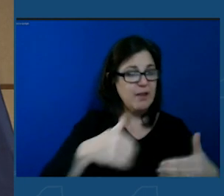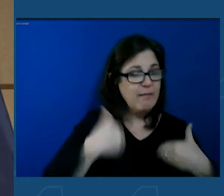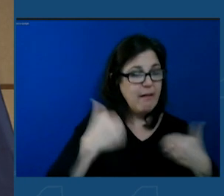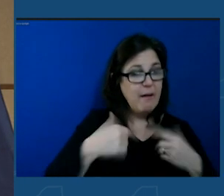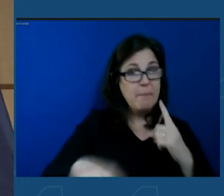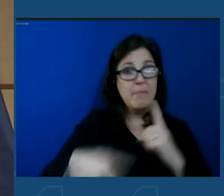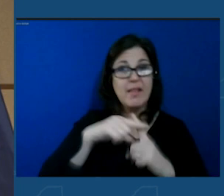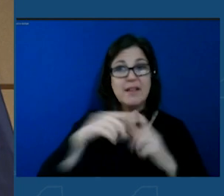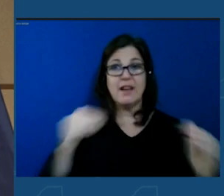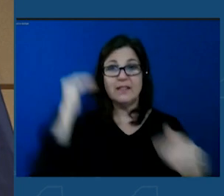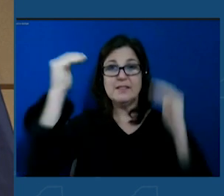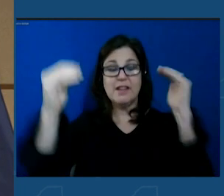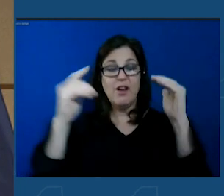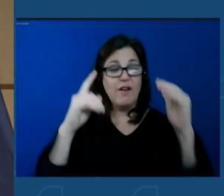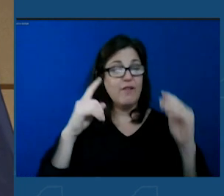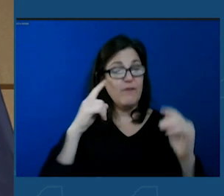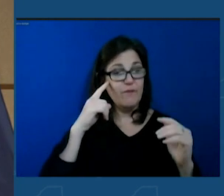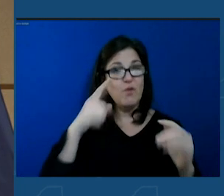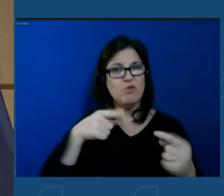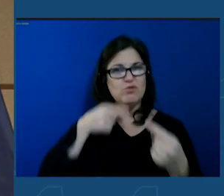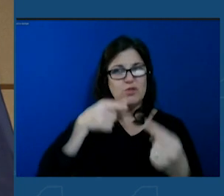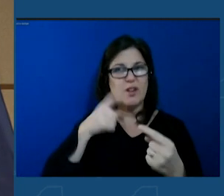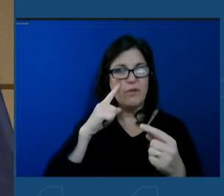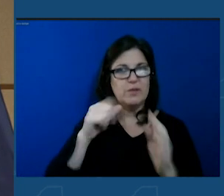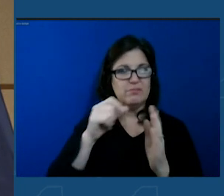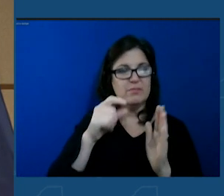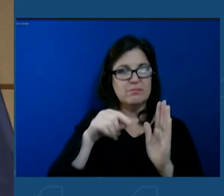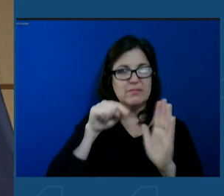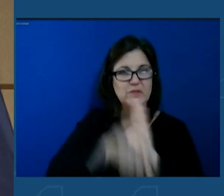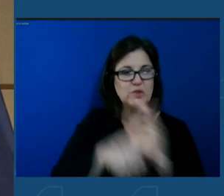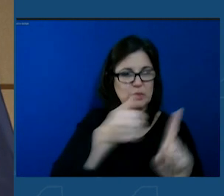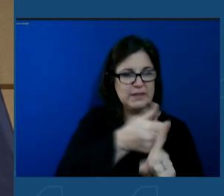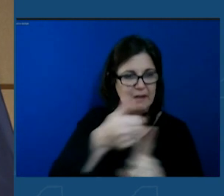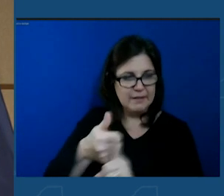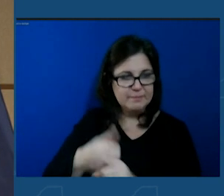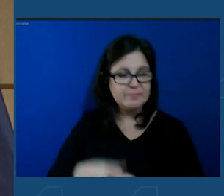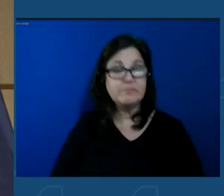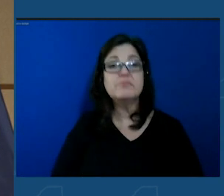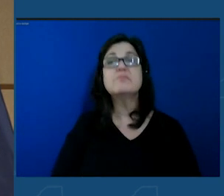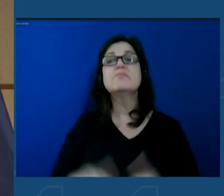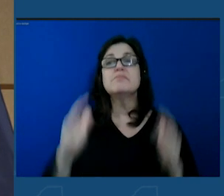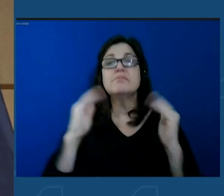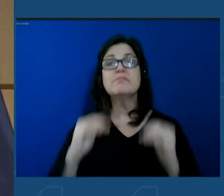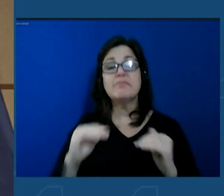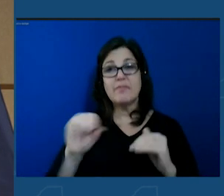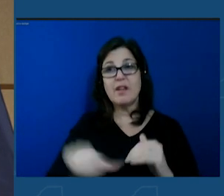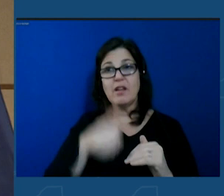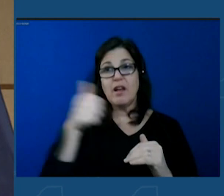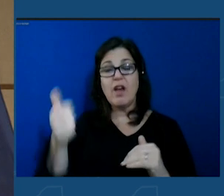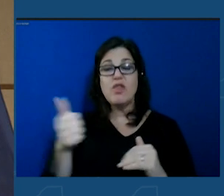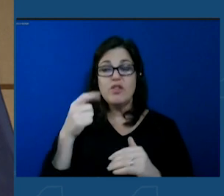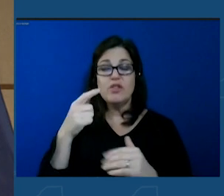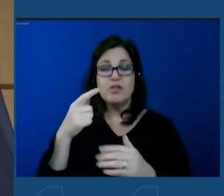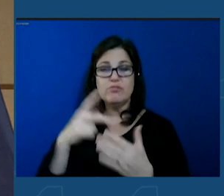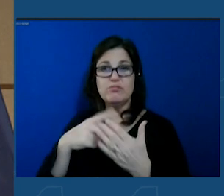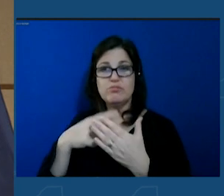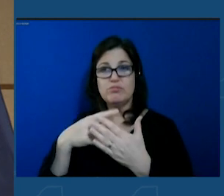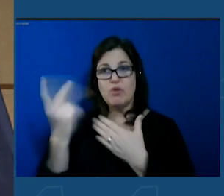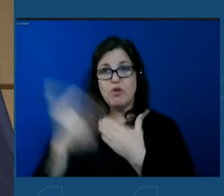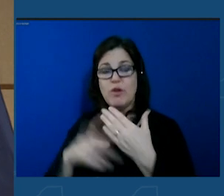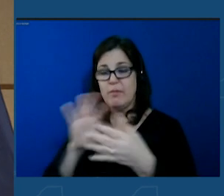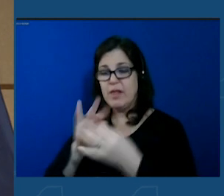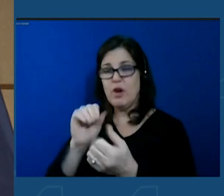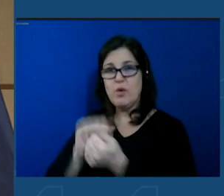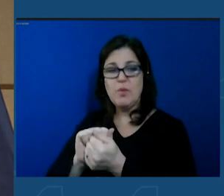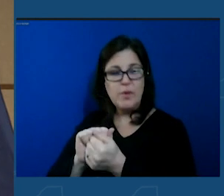a hygiene drive for youth who do not have feminine products and families who do not have daily hygiene products like soap or